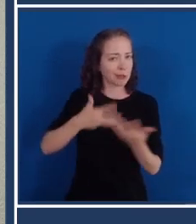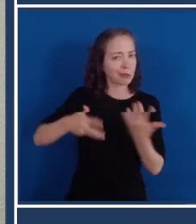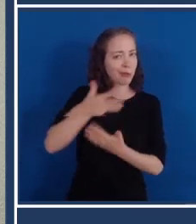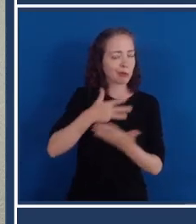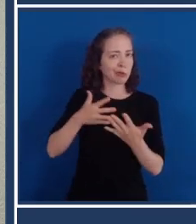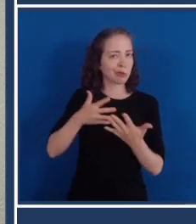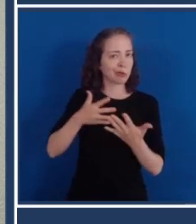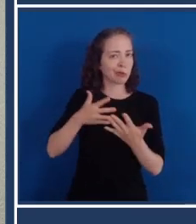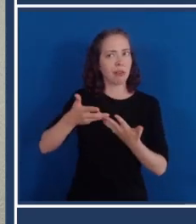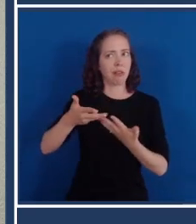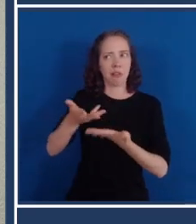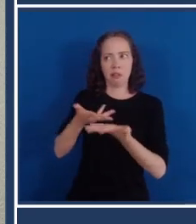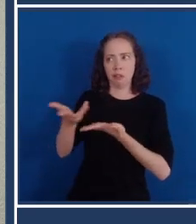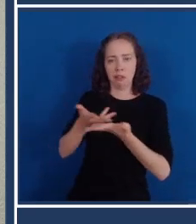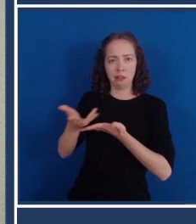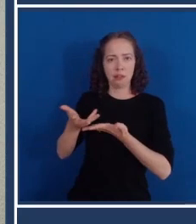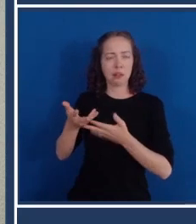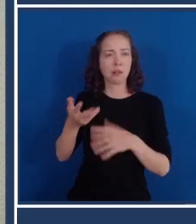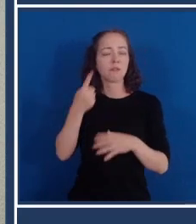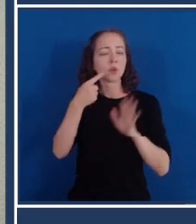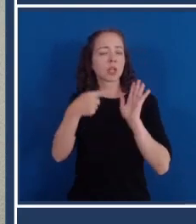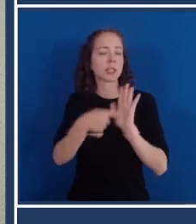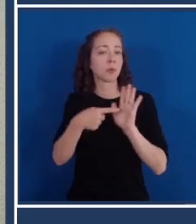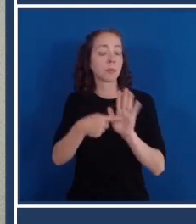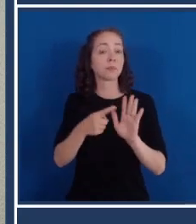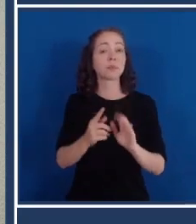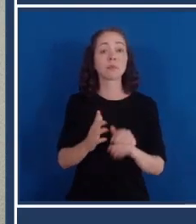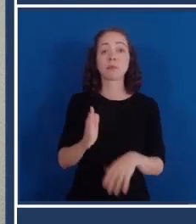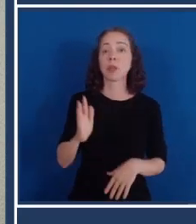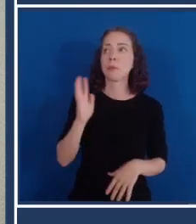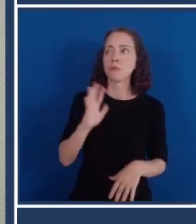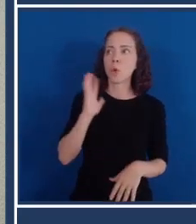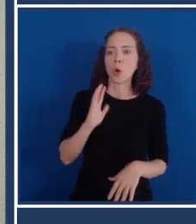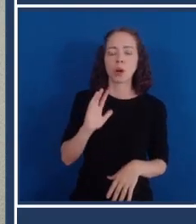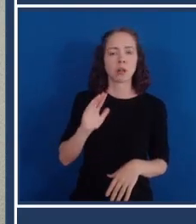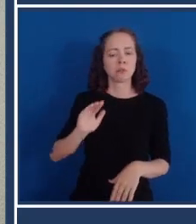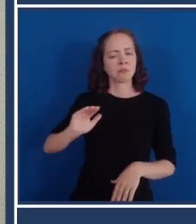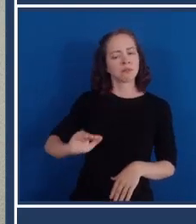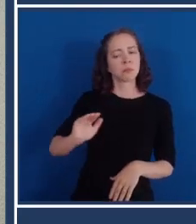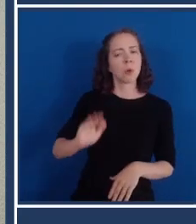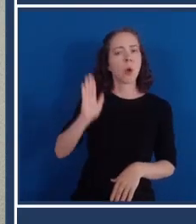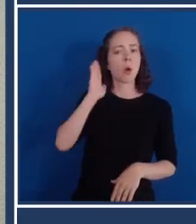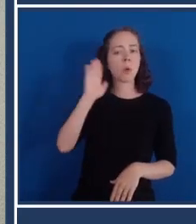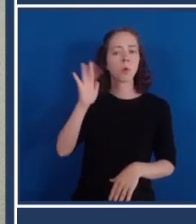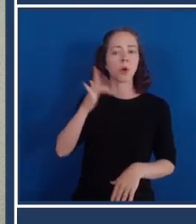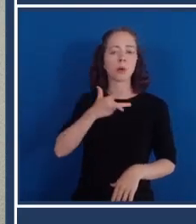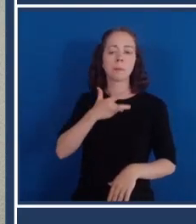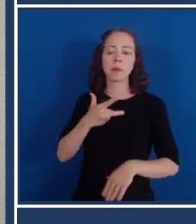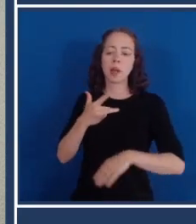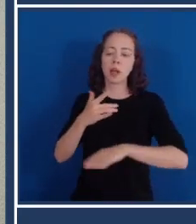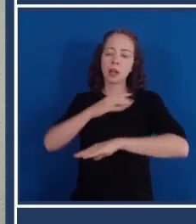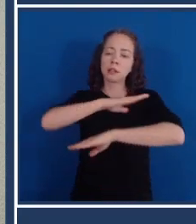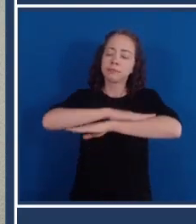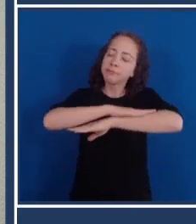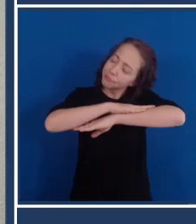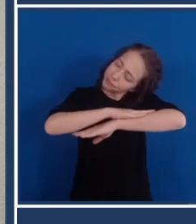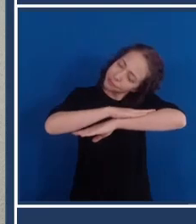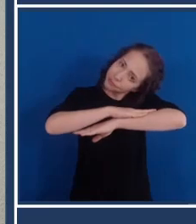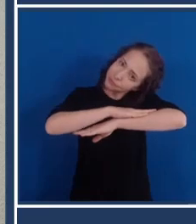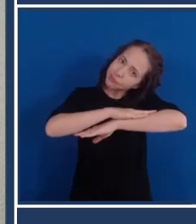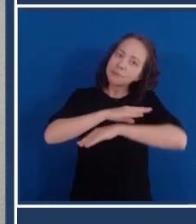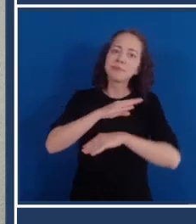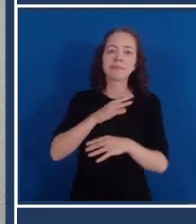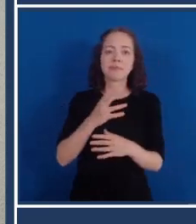might previously have talked with his head resting on the table, ignoring eye